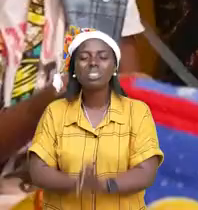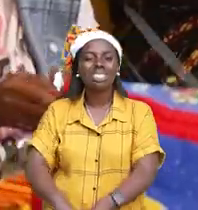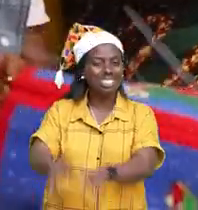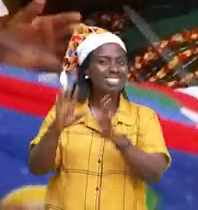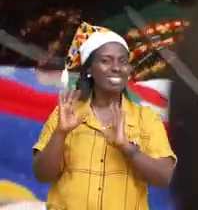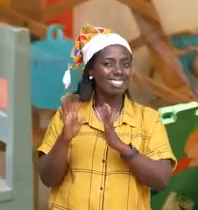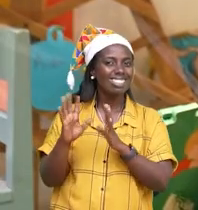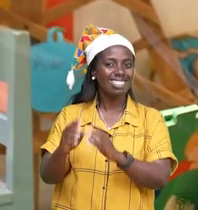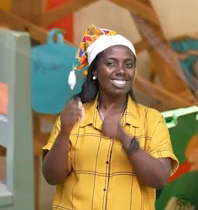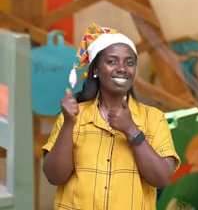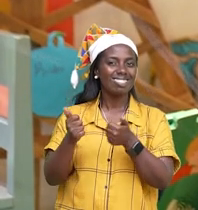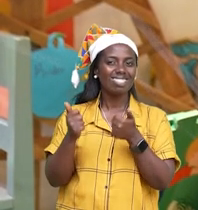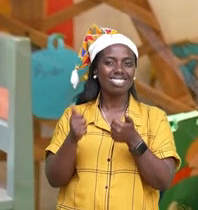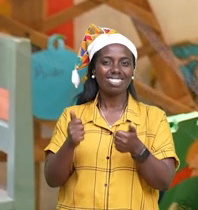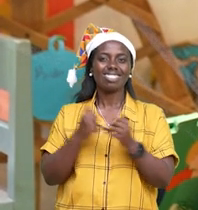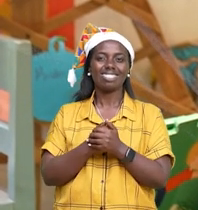that's fun.